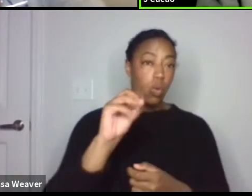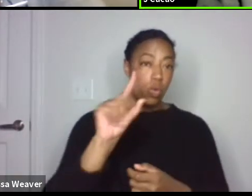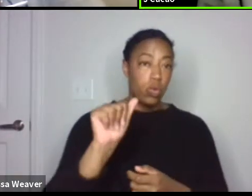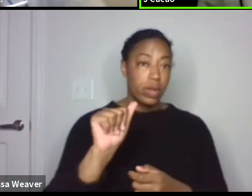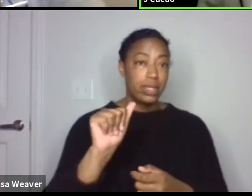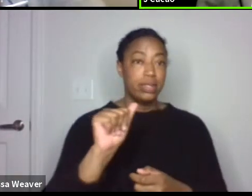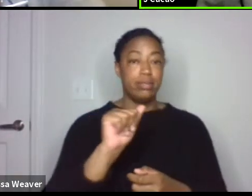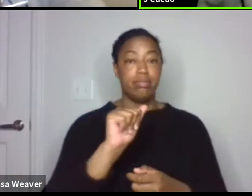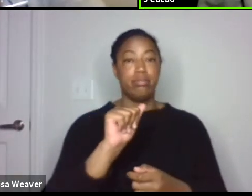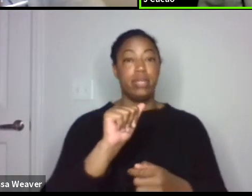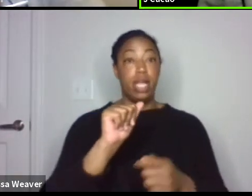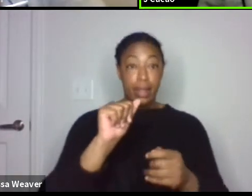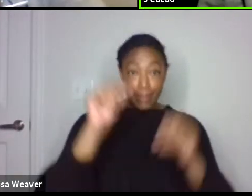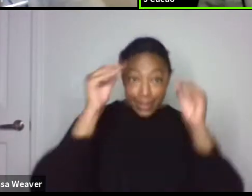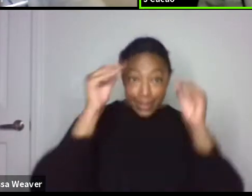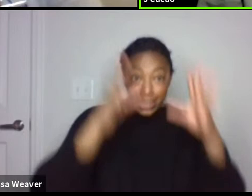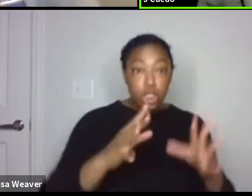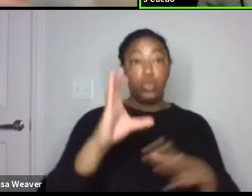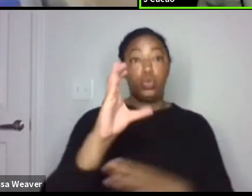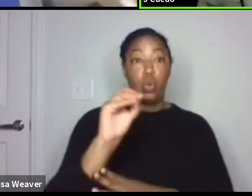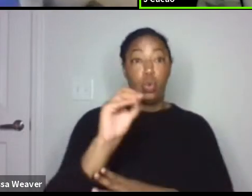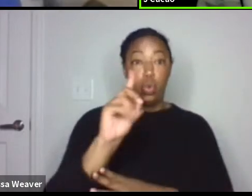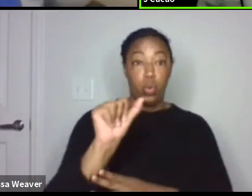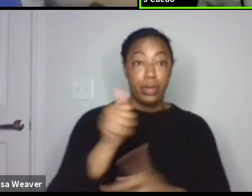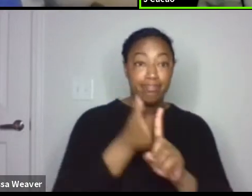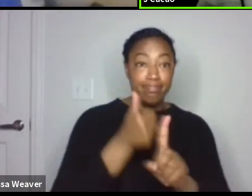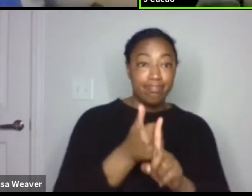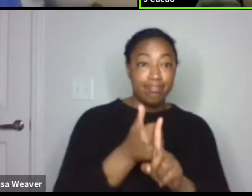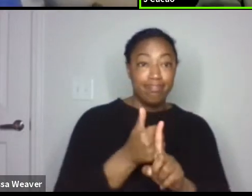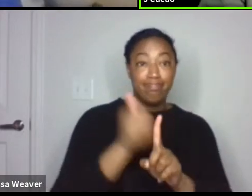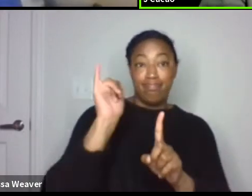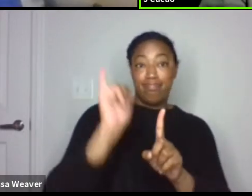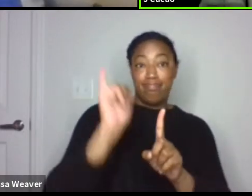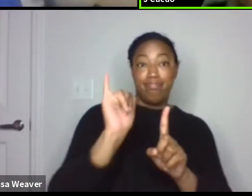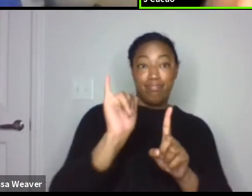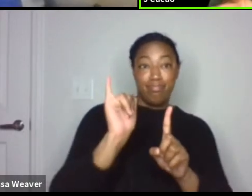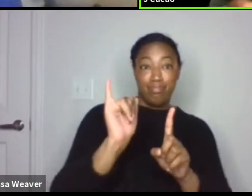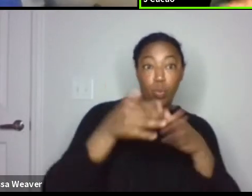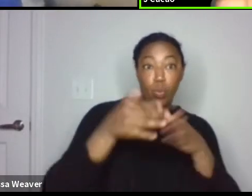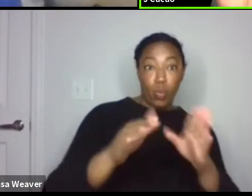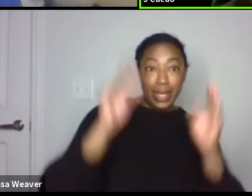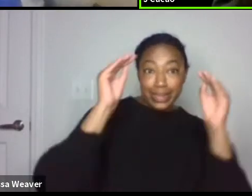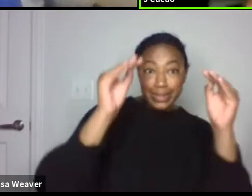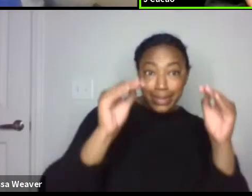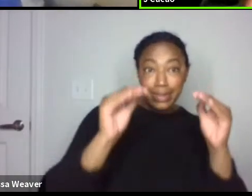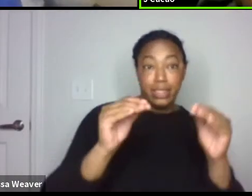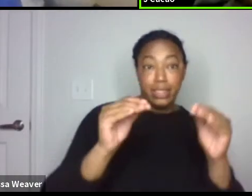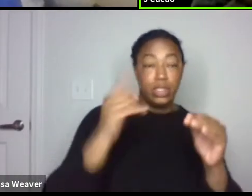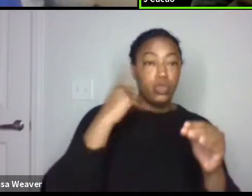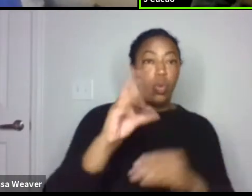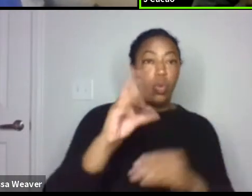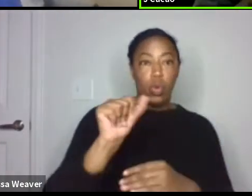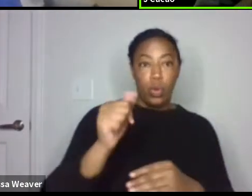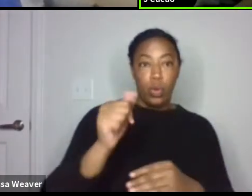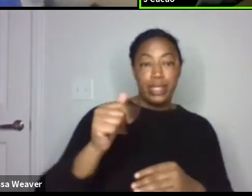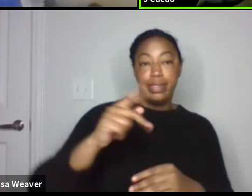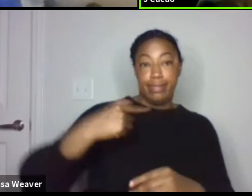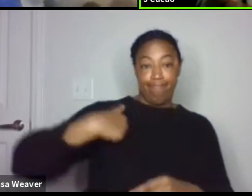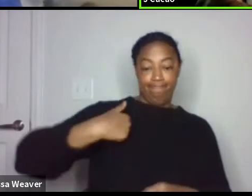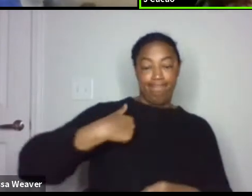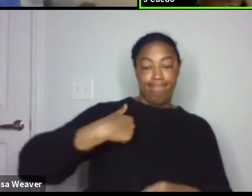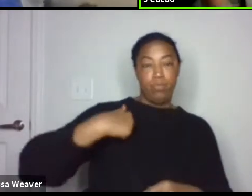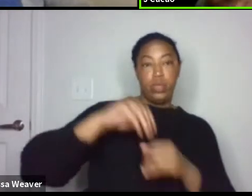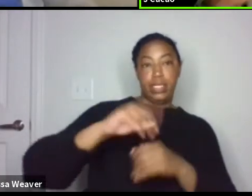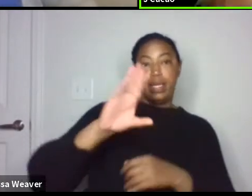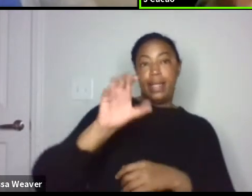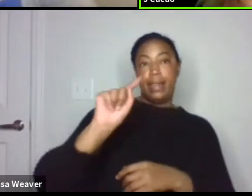professors in there are CODAs. The curriculum is specifically made for CODAs. And Clarissa was in that beta program for that.